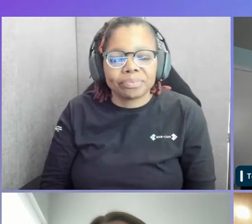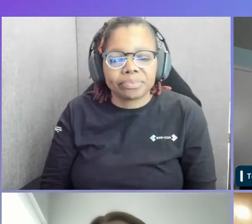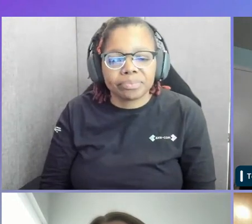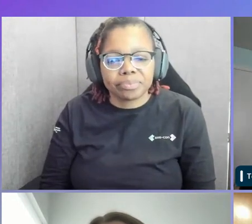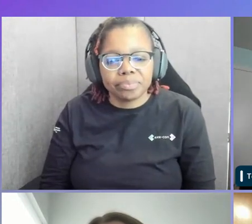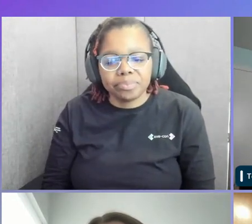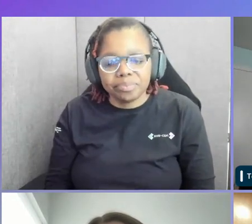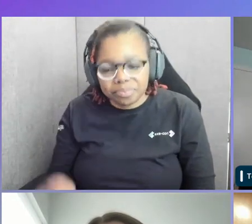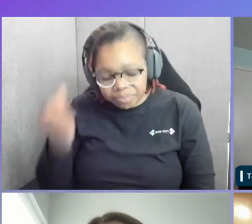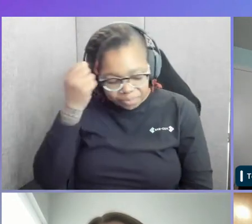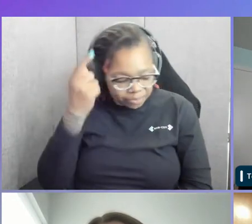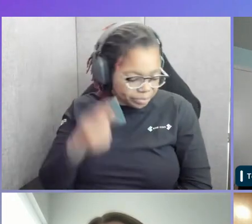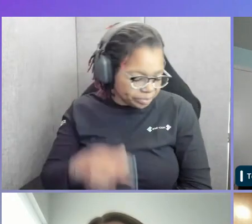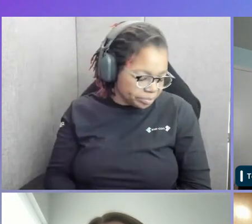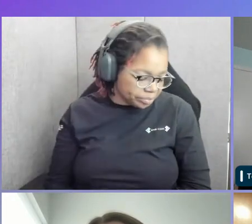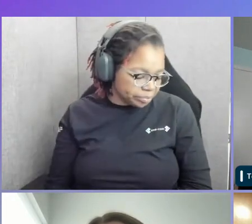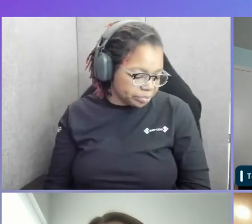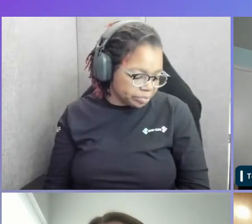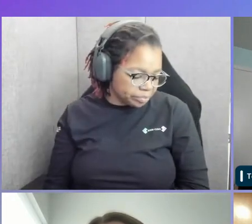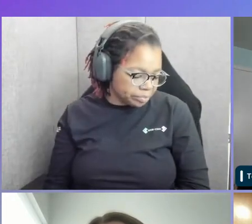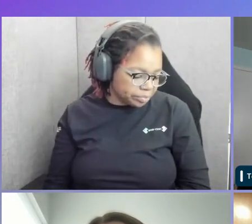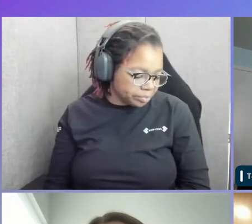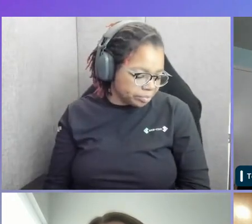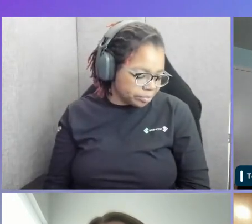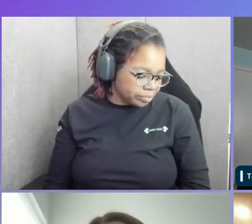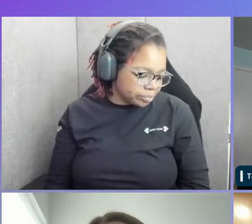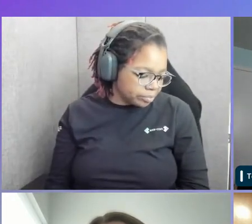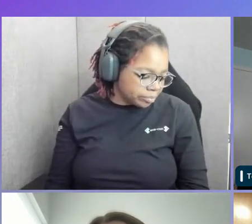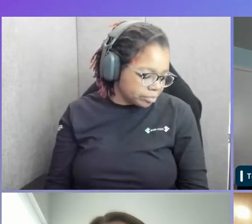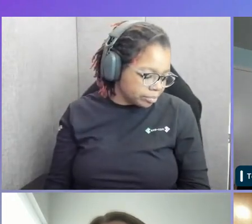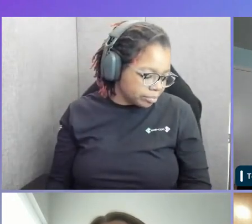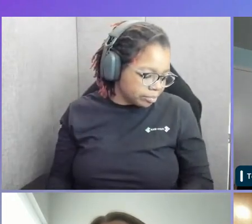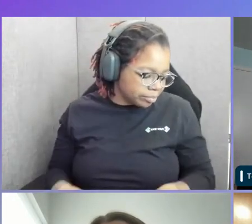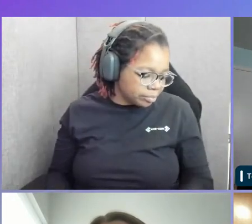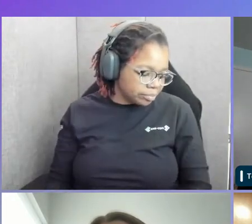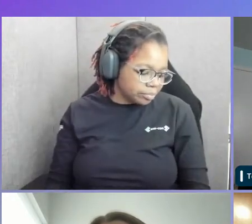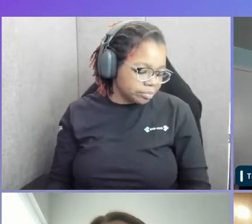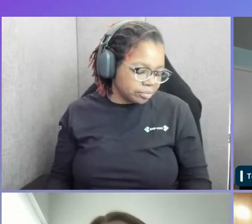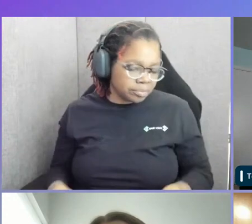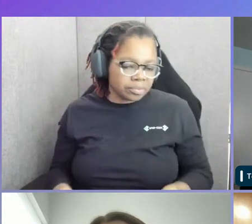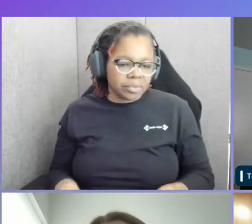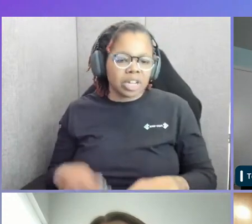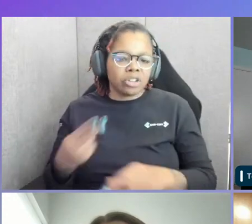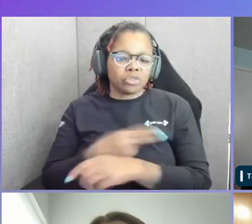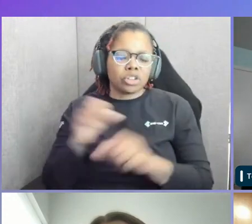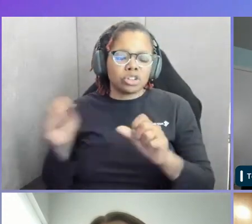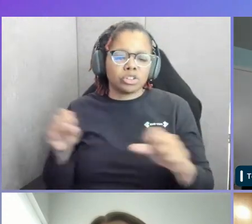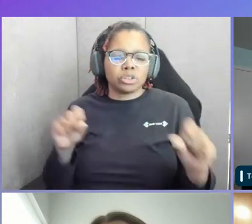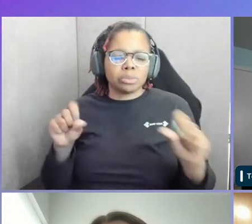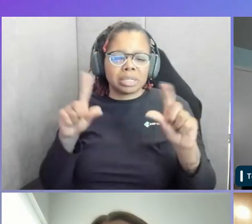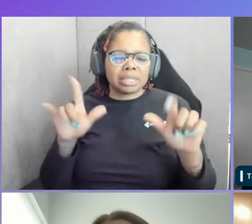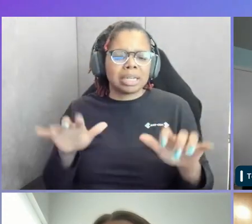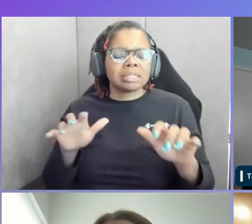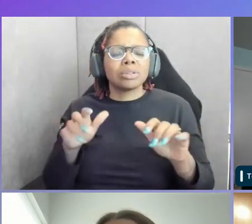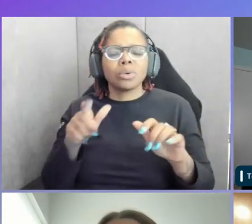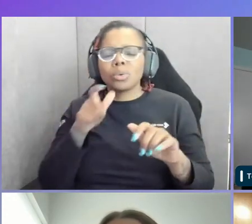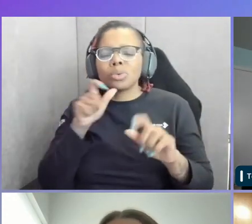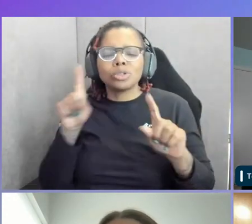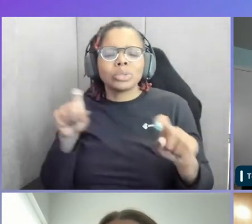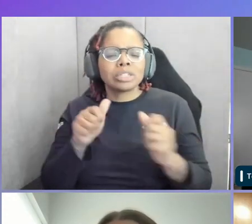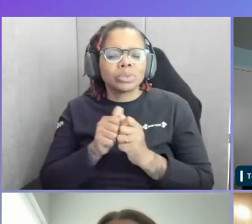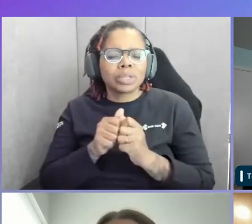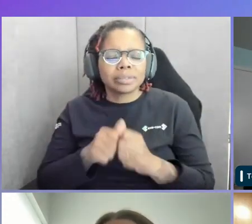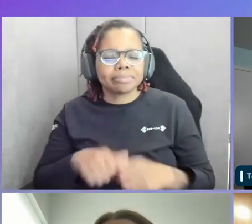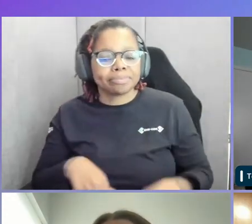Gotcha. Did you run a pilot test of this usability test, and who did you test with? Yes, this is a